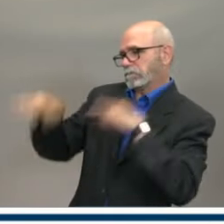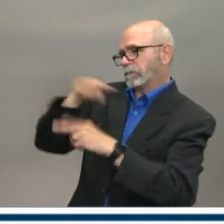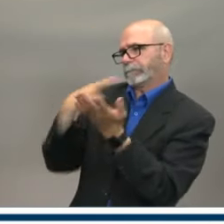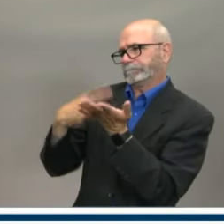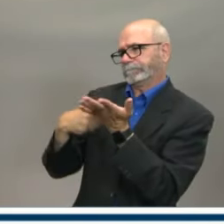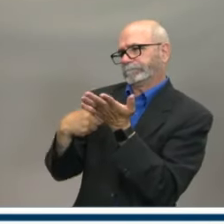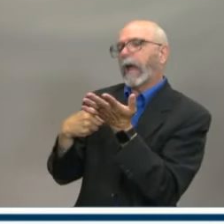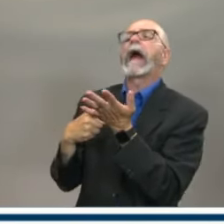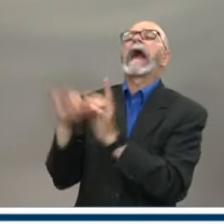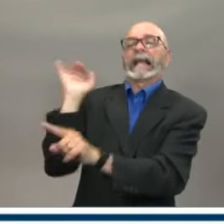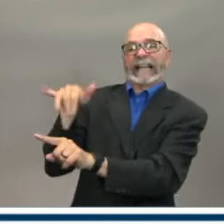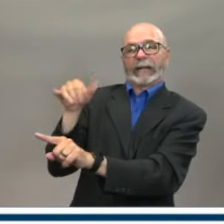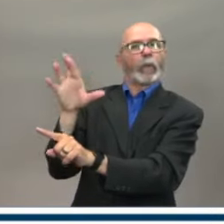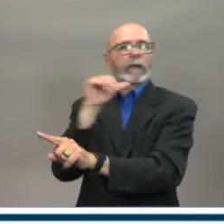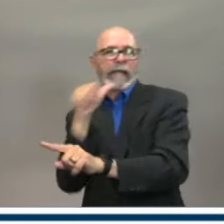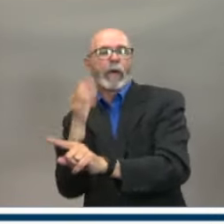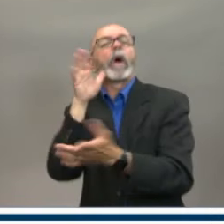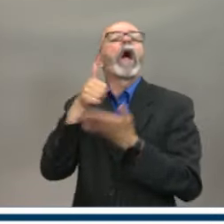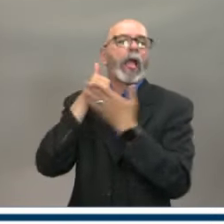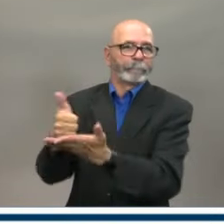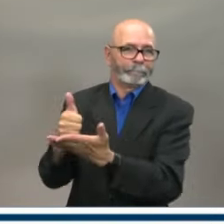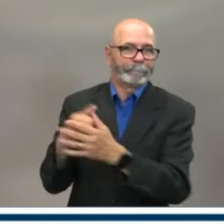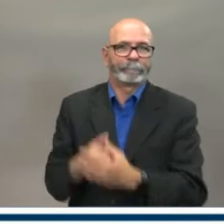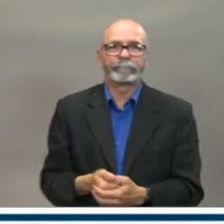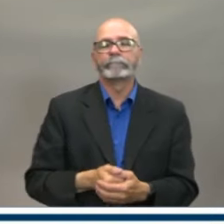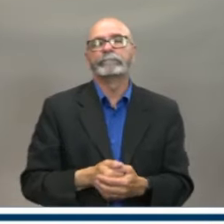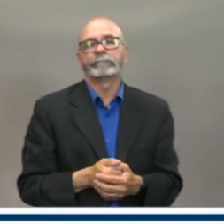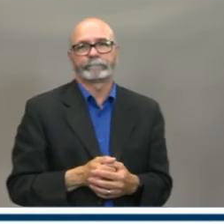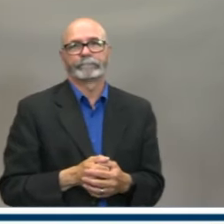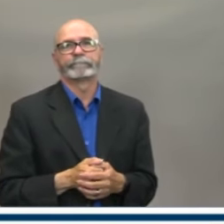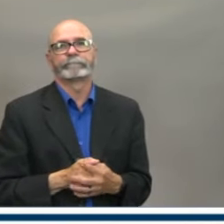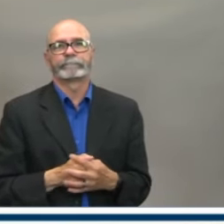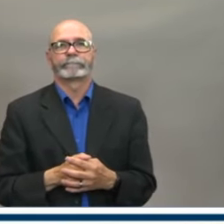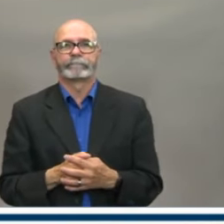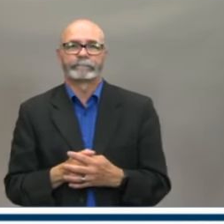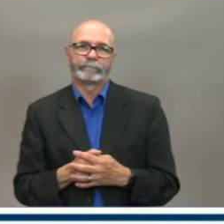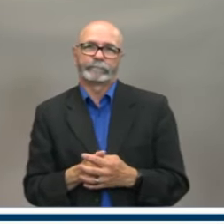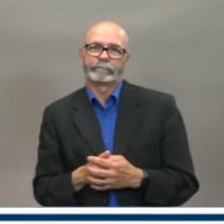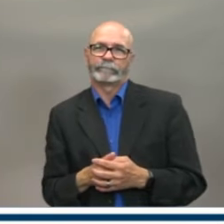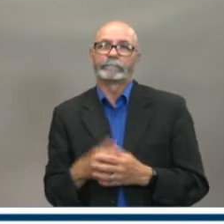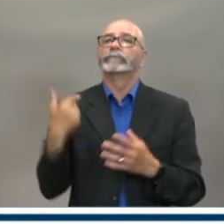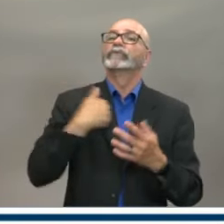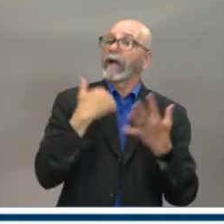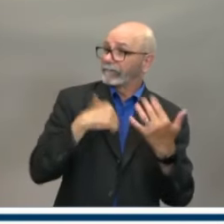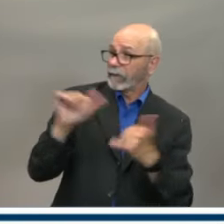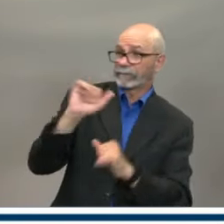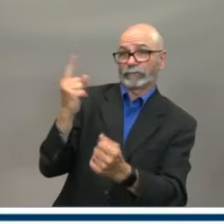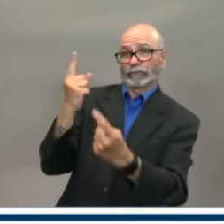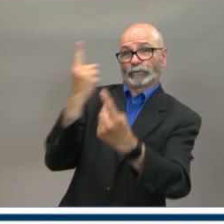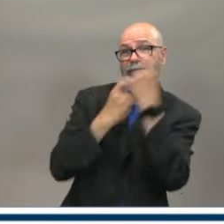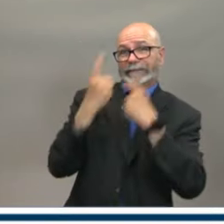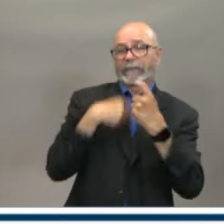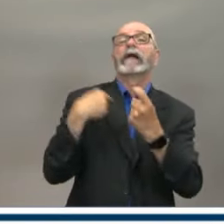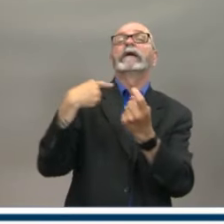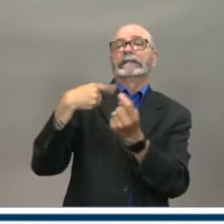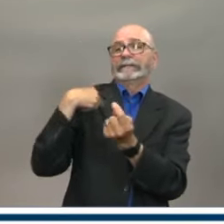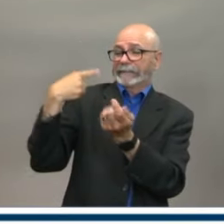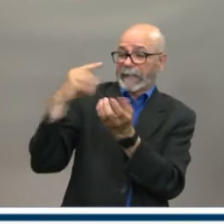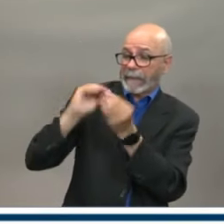from 811. I know we've had questions about today's numbers and the difference between active